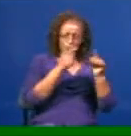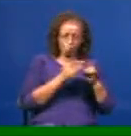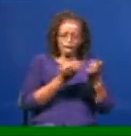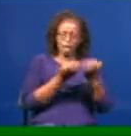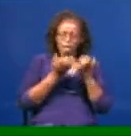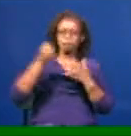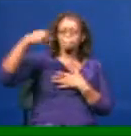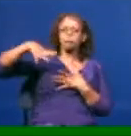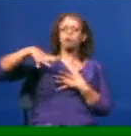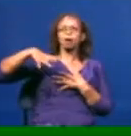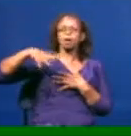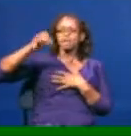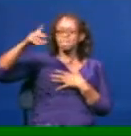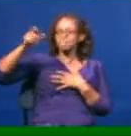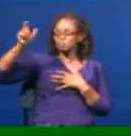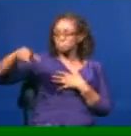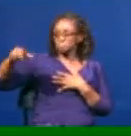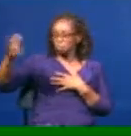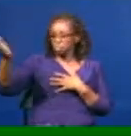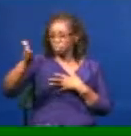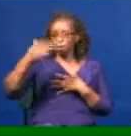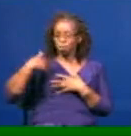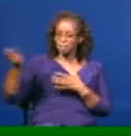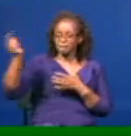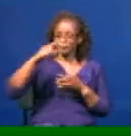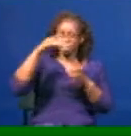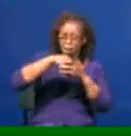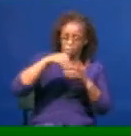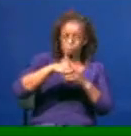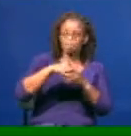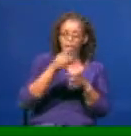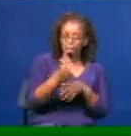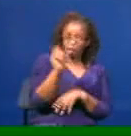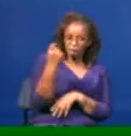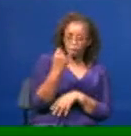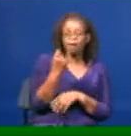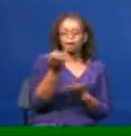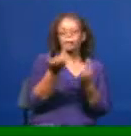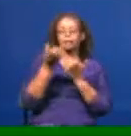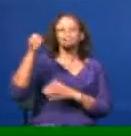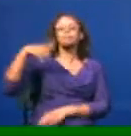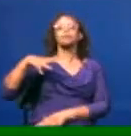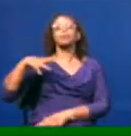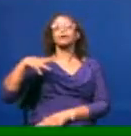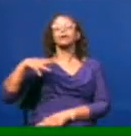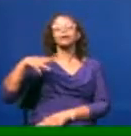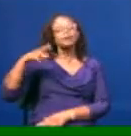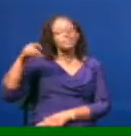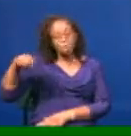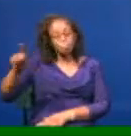come to invest in our country. Power is one of the few items that they will check on the